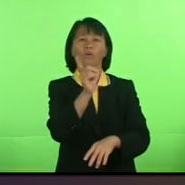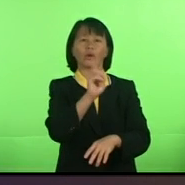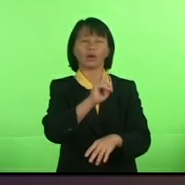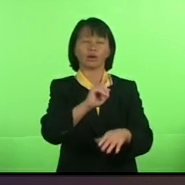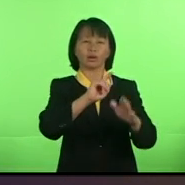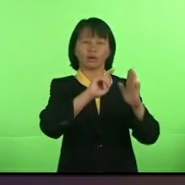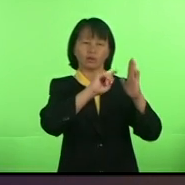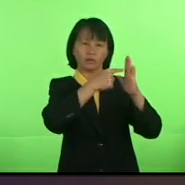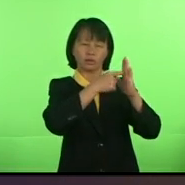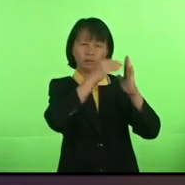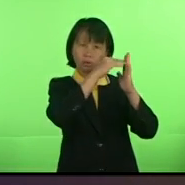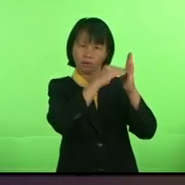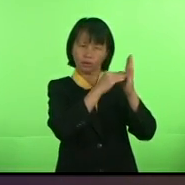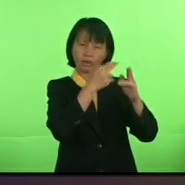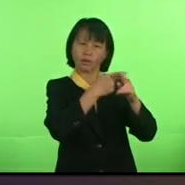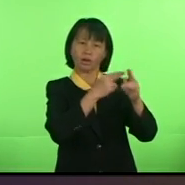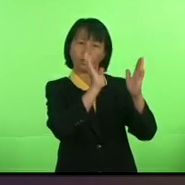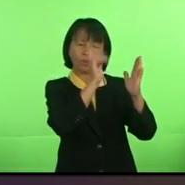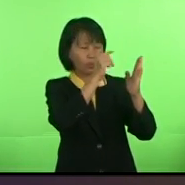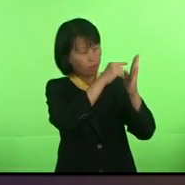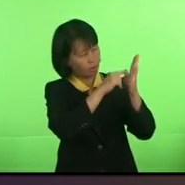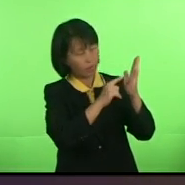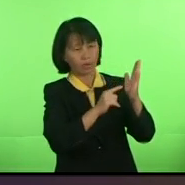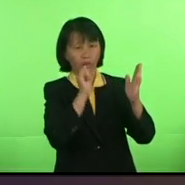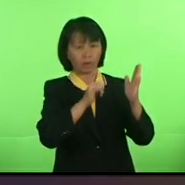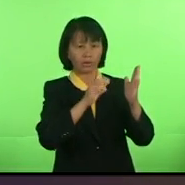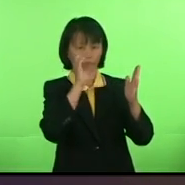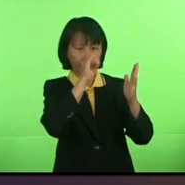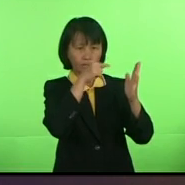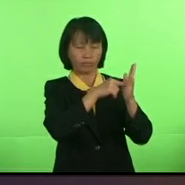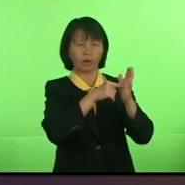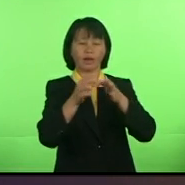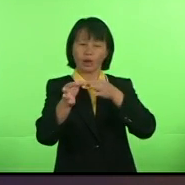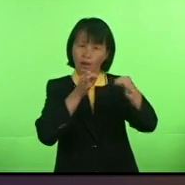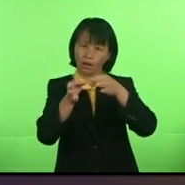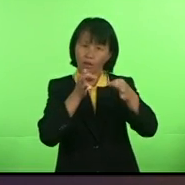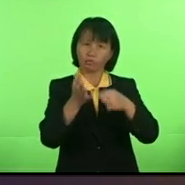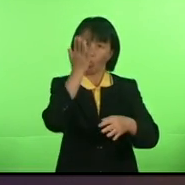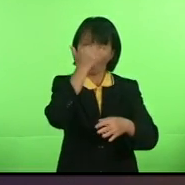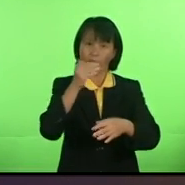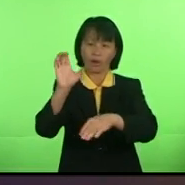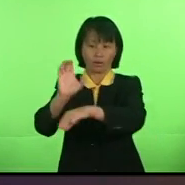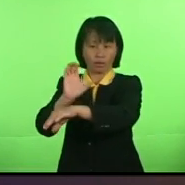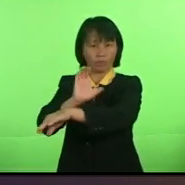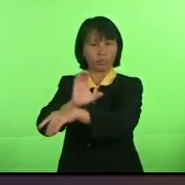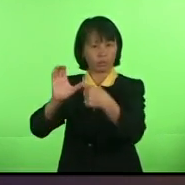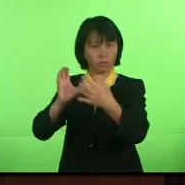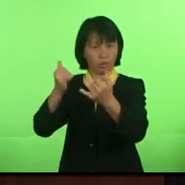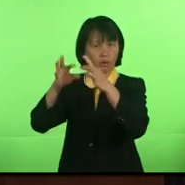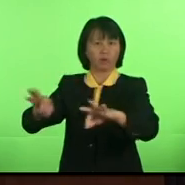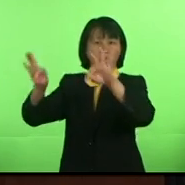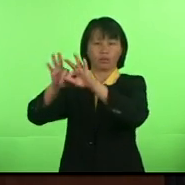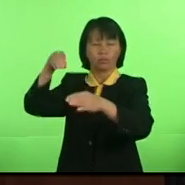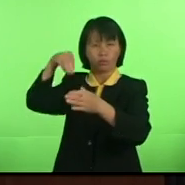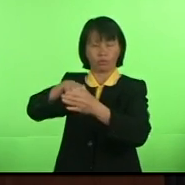actually find out more on the details? So explain why computers are becoming more important in our